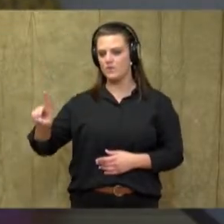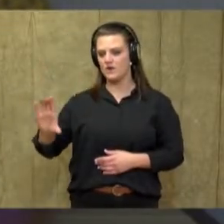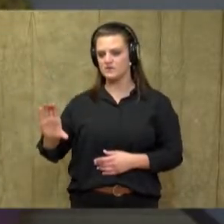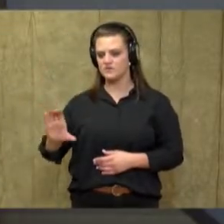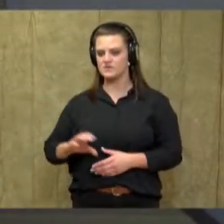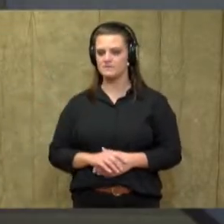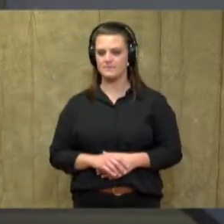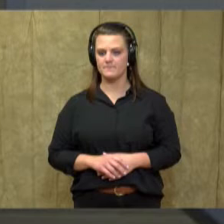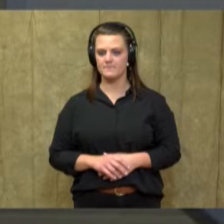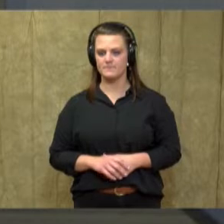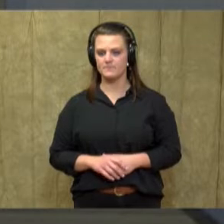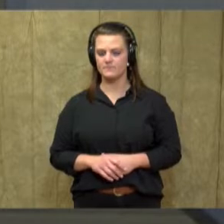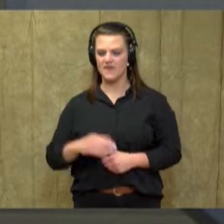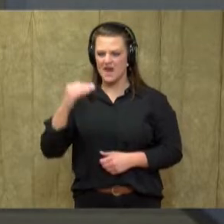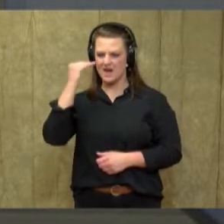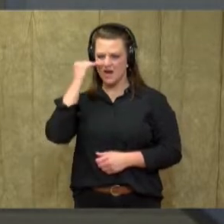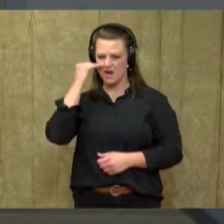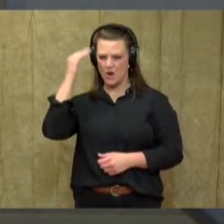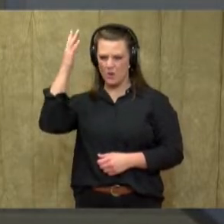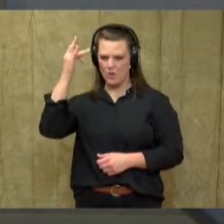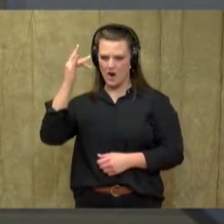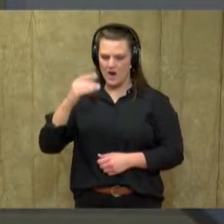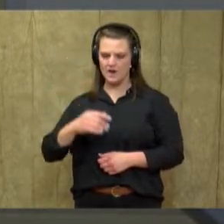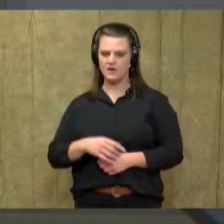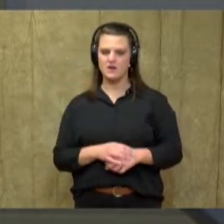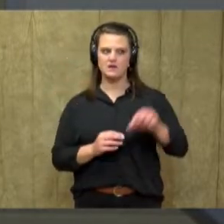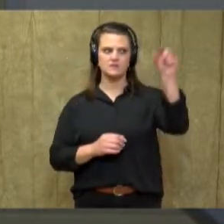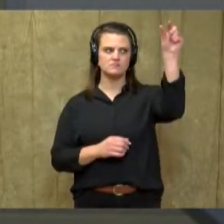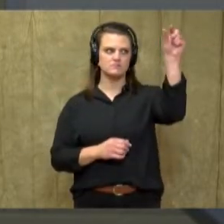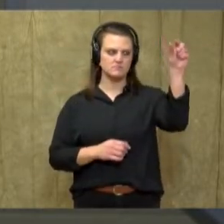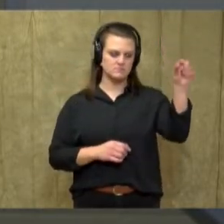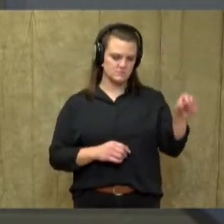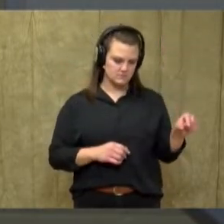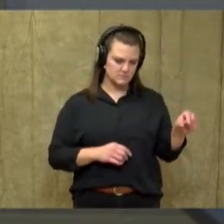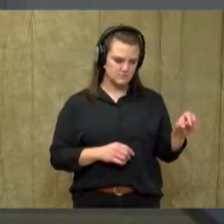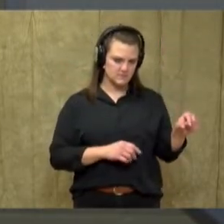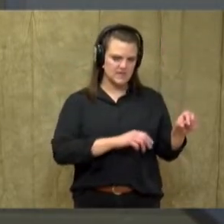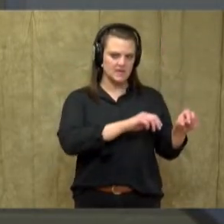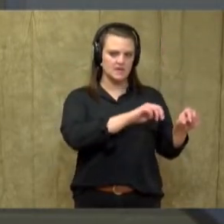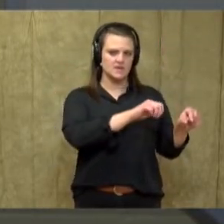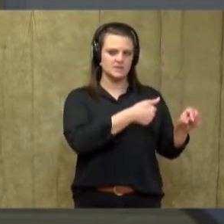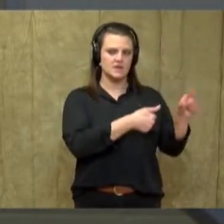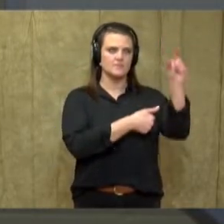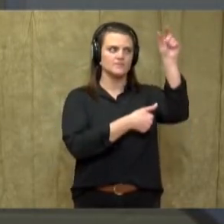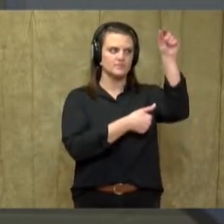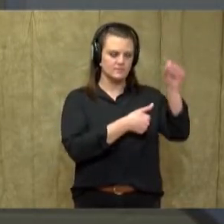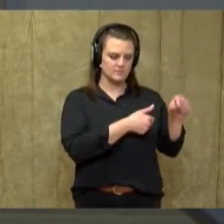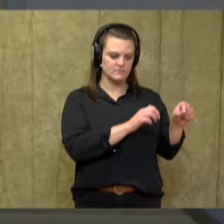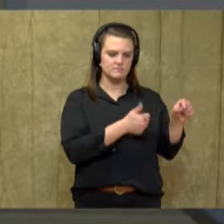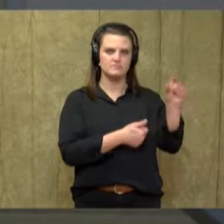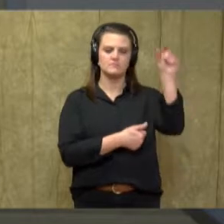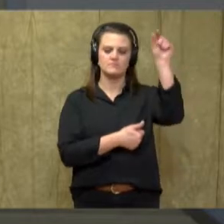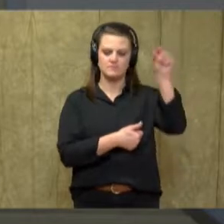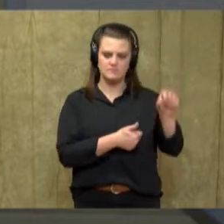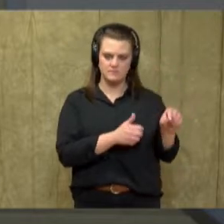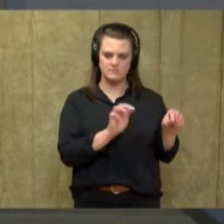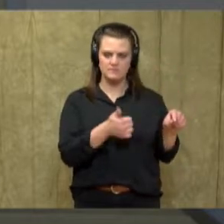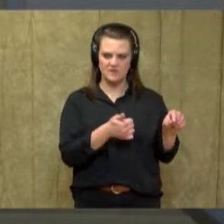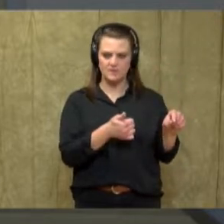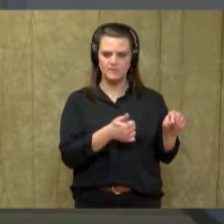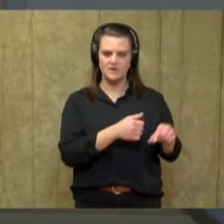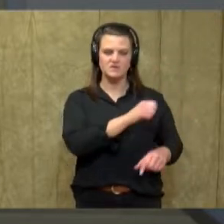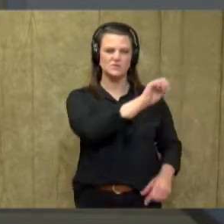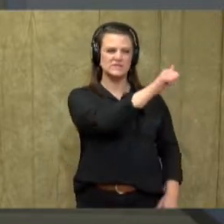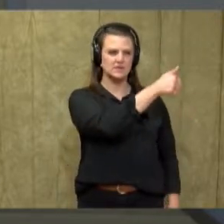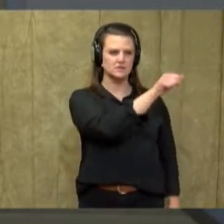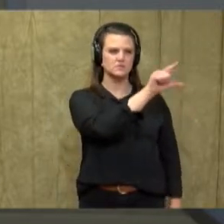hundredths. And I know that because I know that 1/10 is the same as 10 hundredths. So I could say 10,